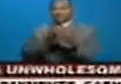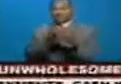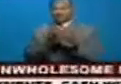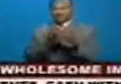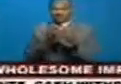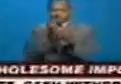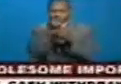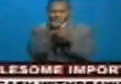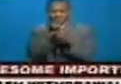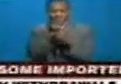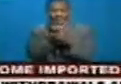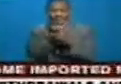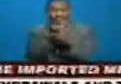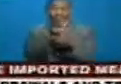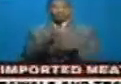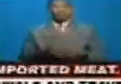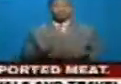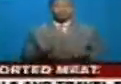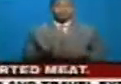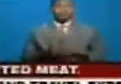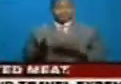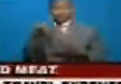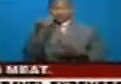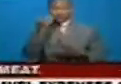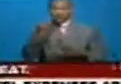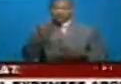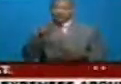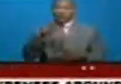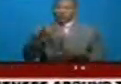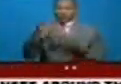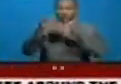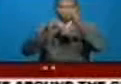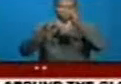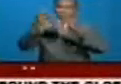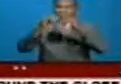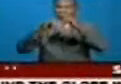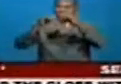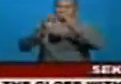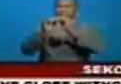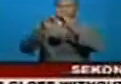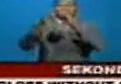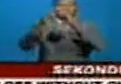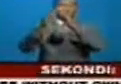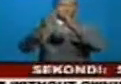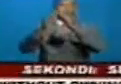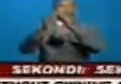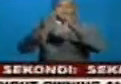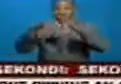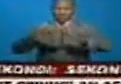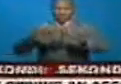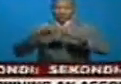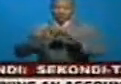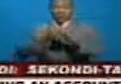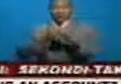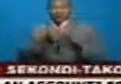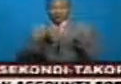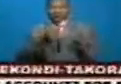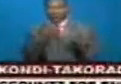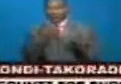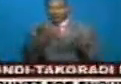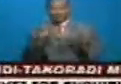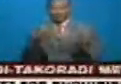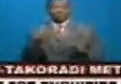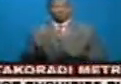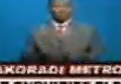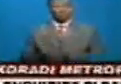it. Otherwise, what has been built can be destroyed in no time.